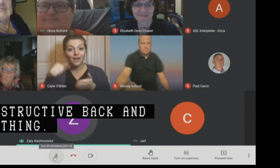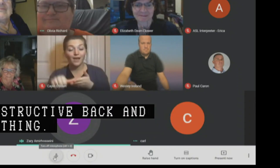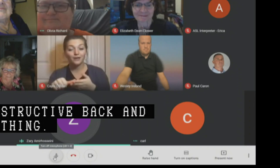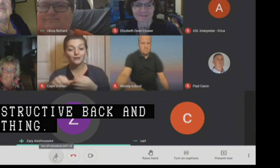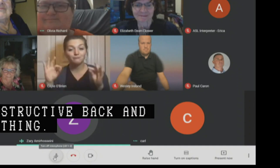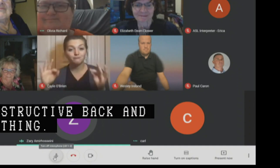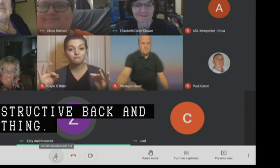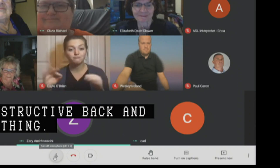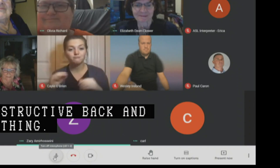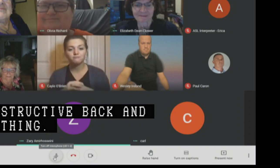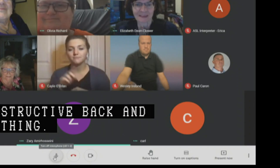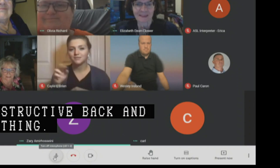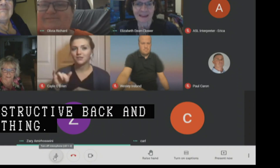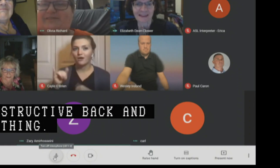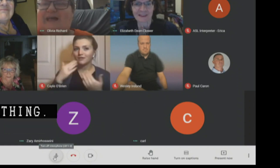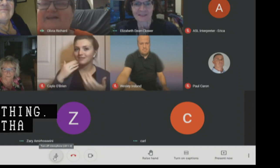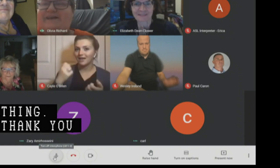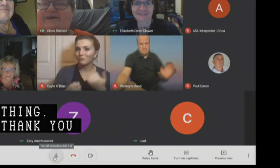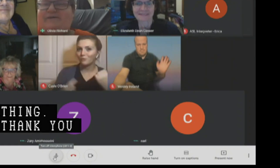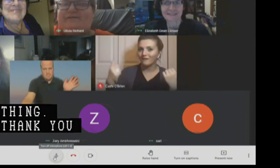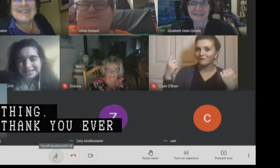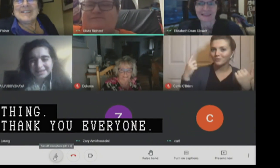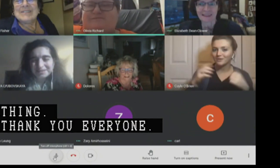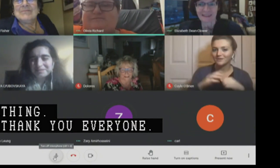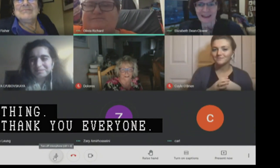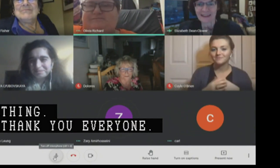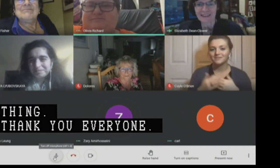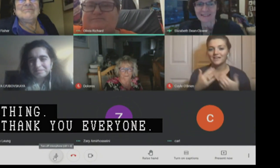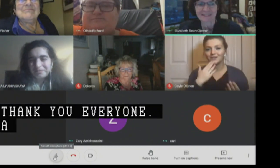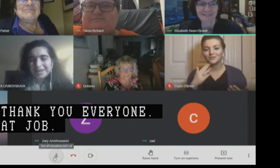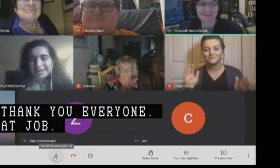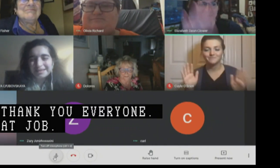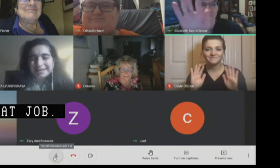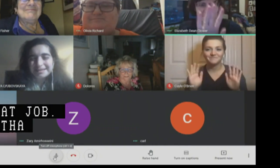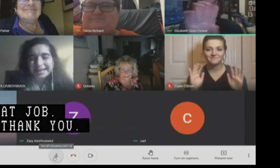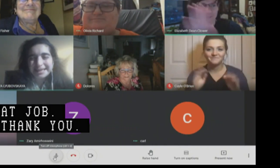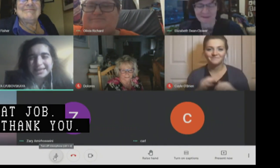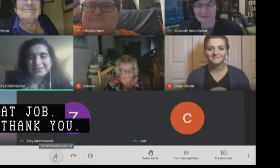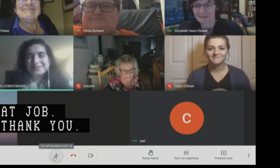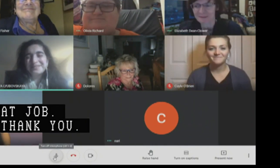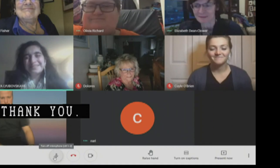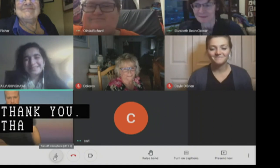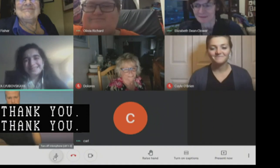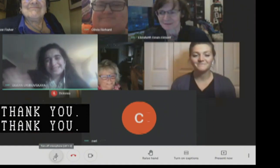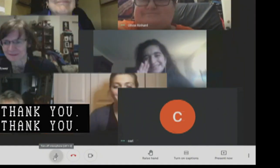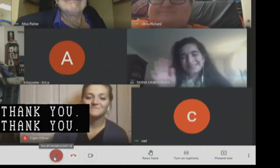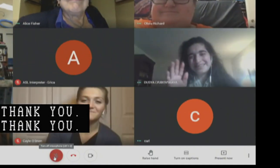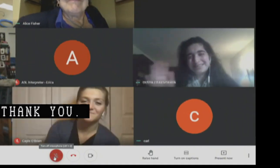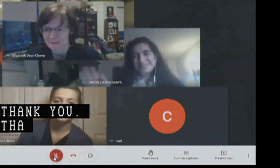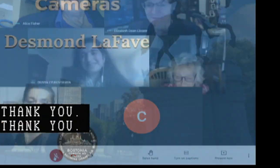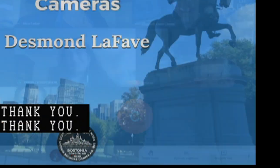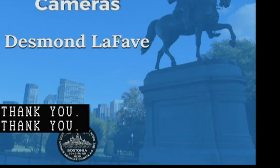Thank you, everyone. Great job. Thank you. Thank you. Thank you.